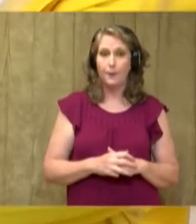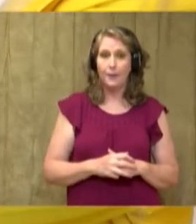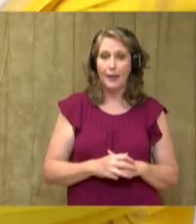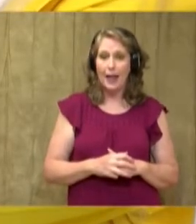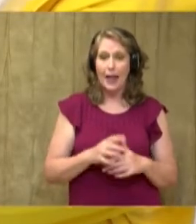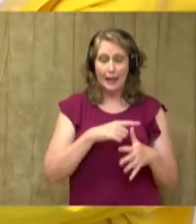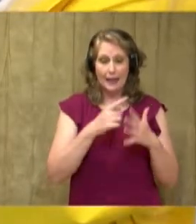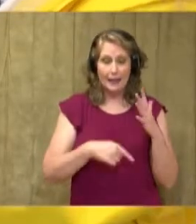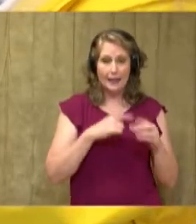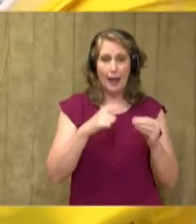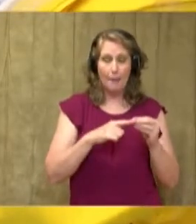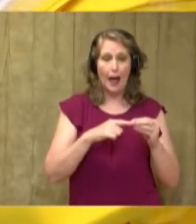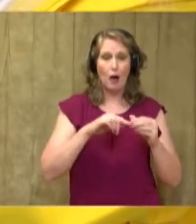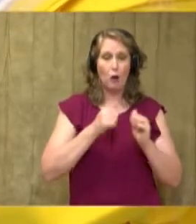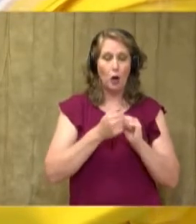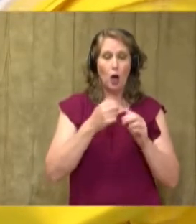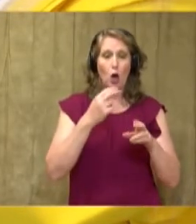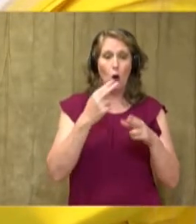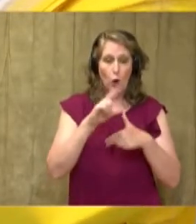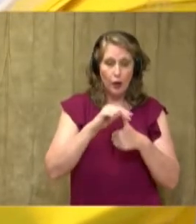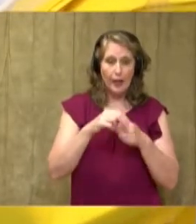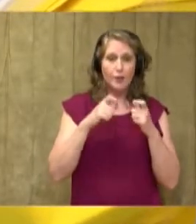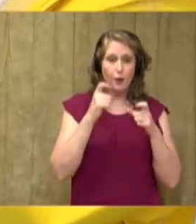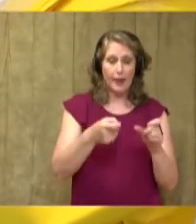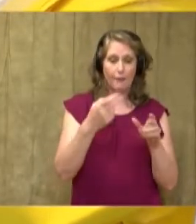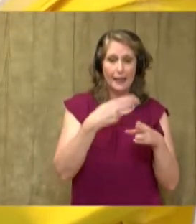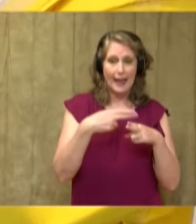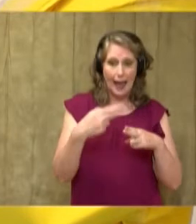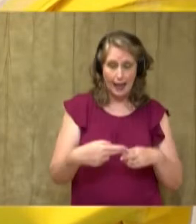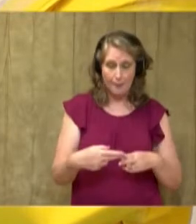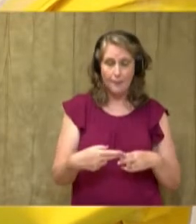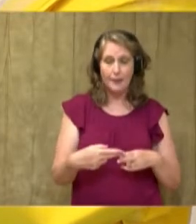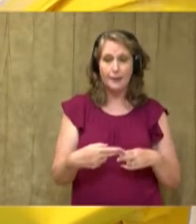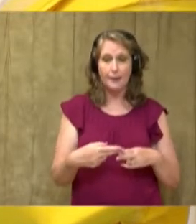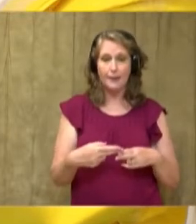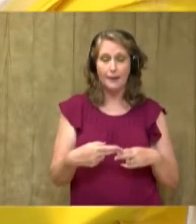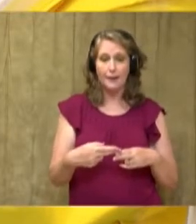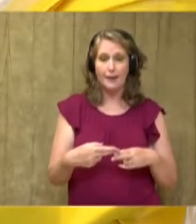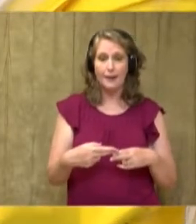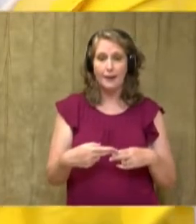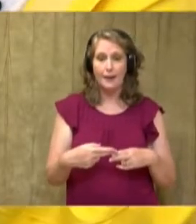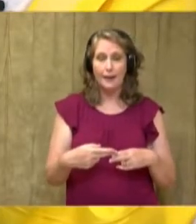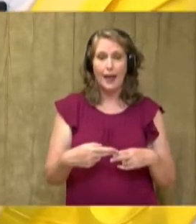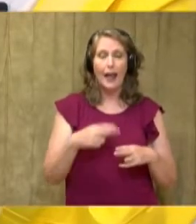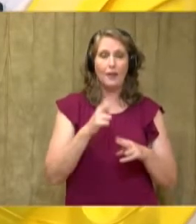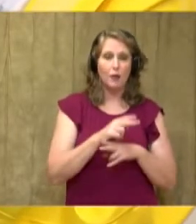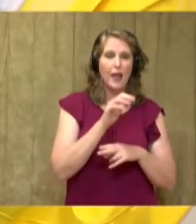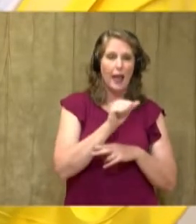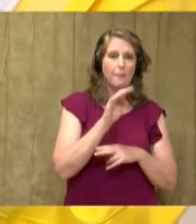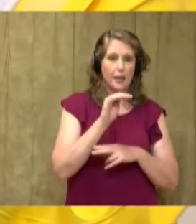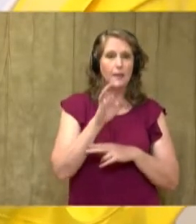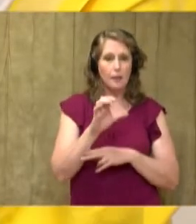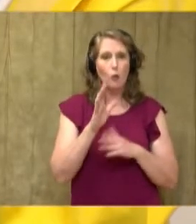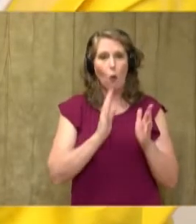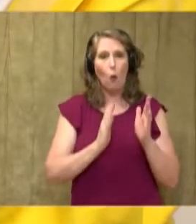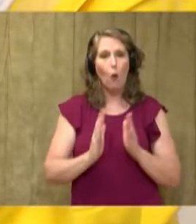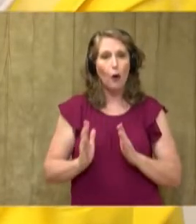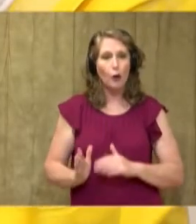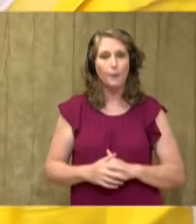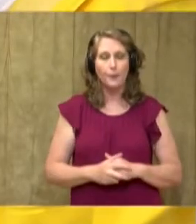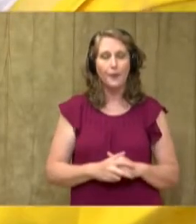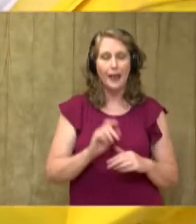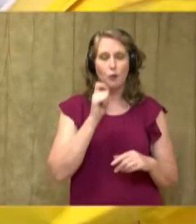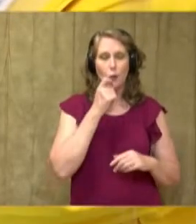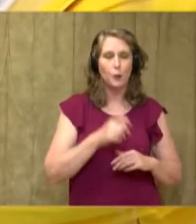this is all about how they name hurricanes, okay? And they go in alphabetical order every year, which is pretty